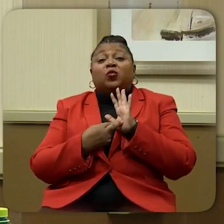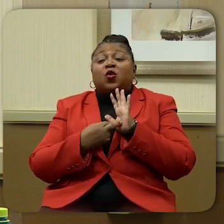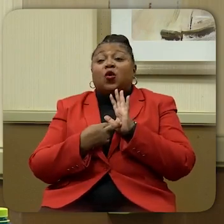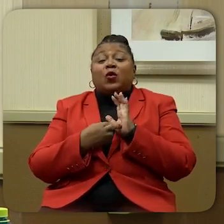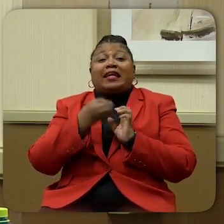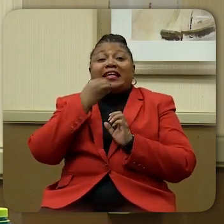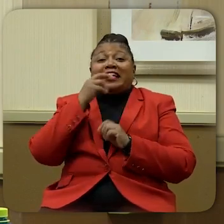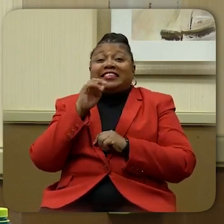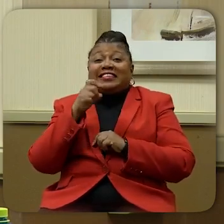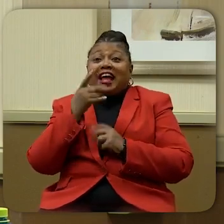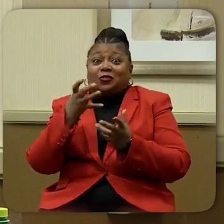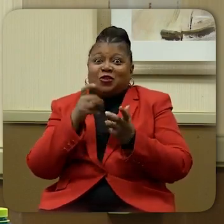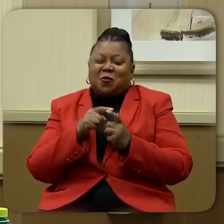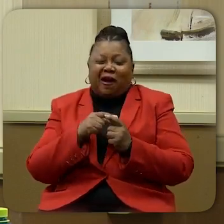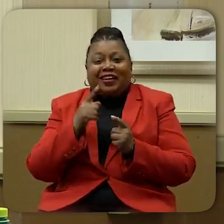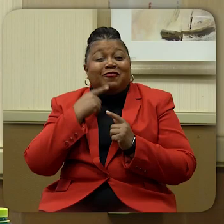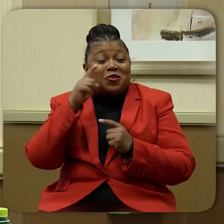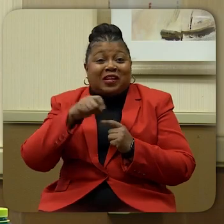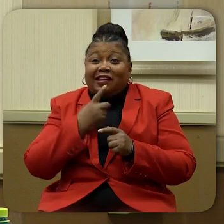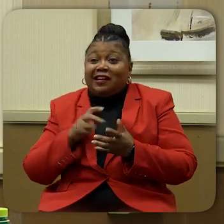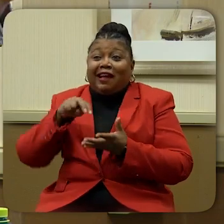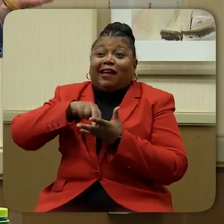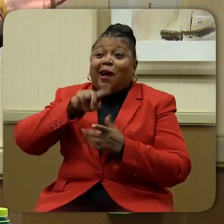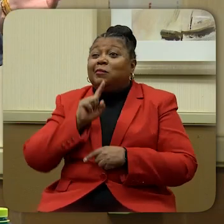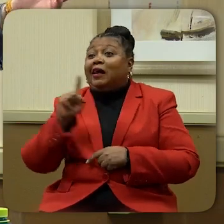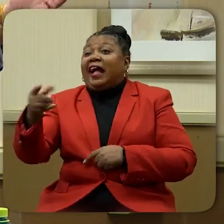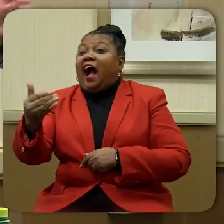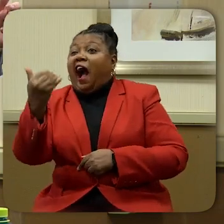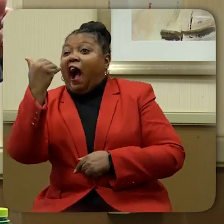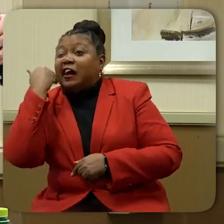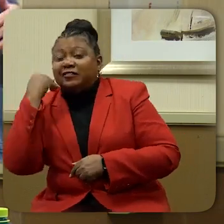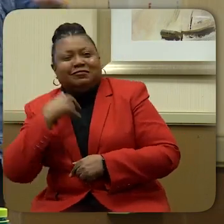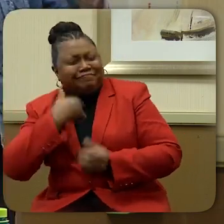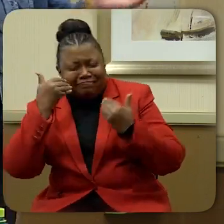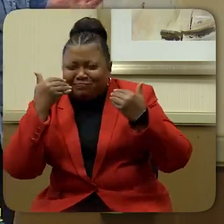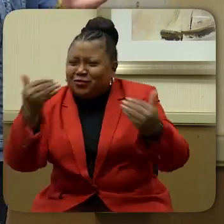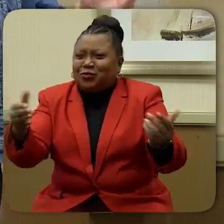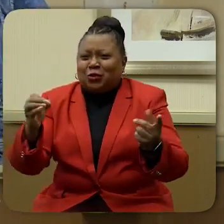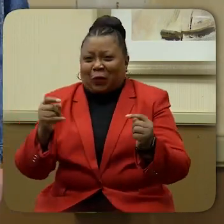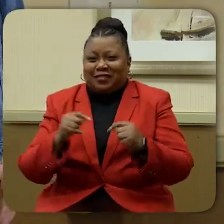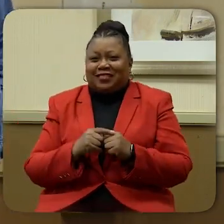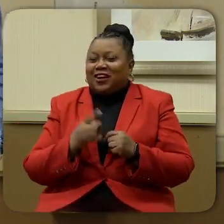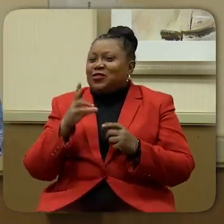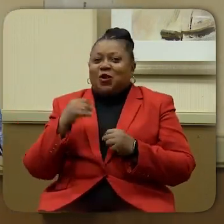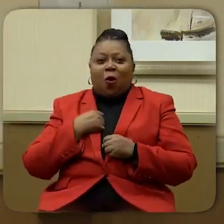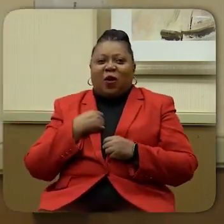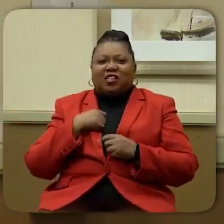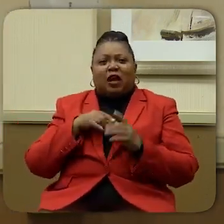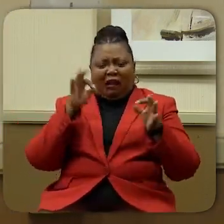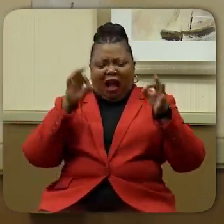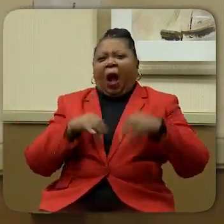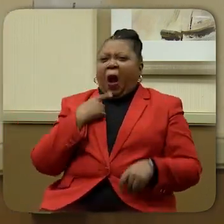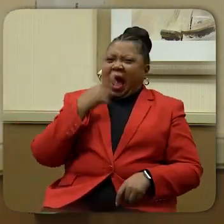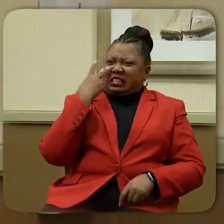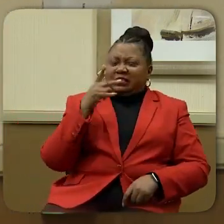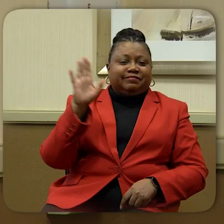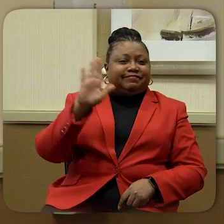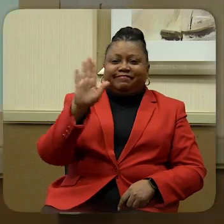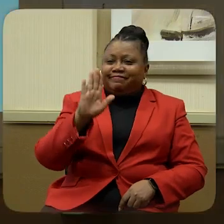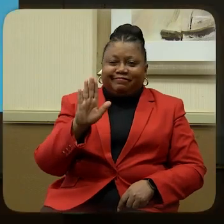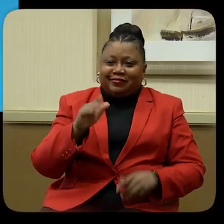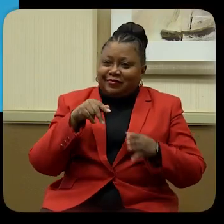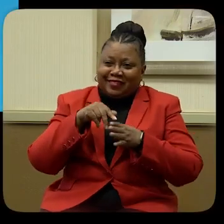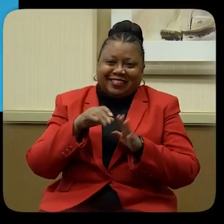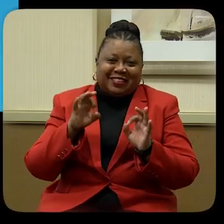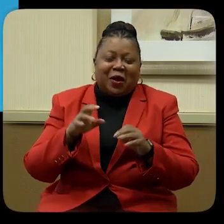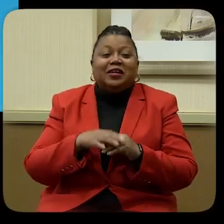eat snacks when you want them. So if you need to get up and like have a snack, no one's gonna judge you. Okay. All